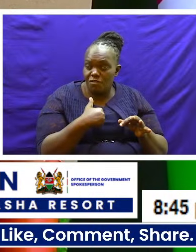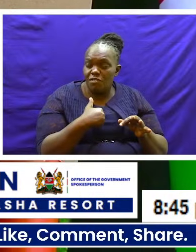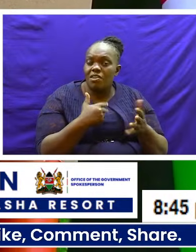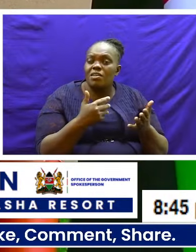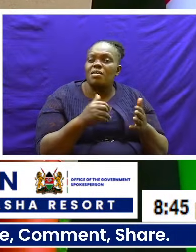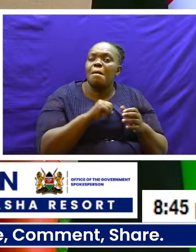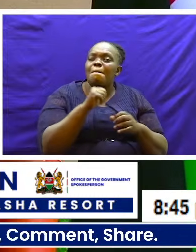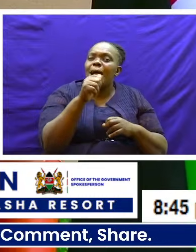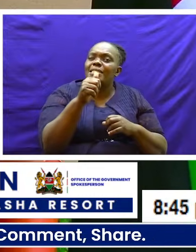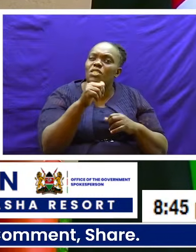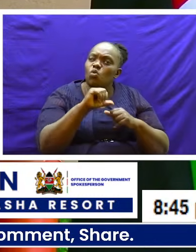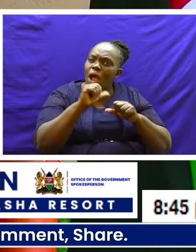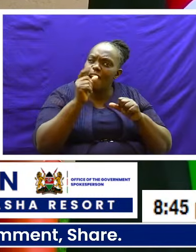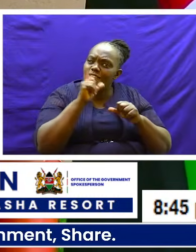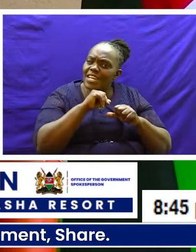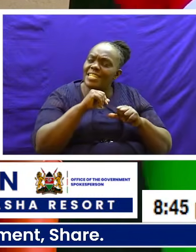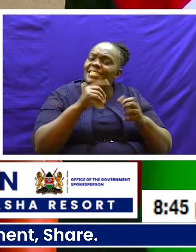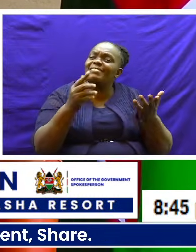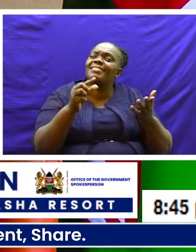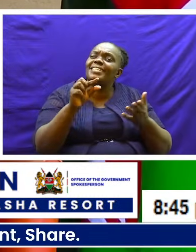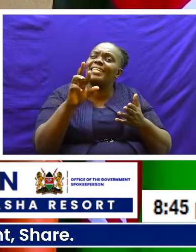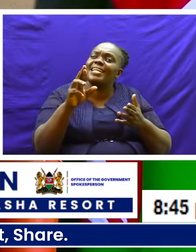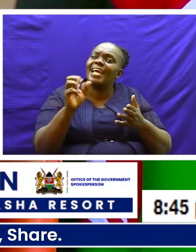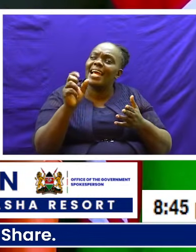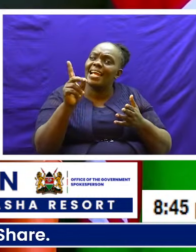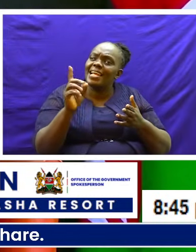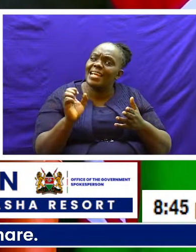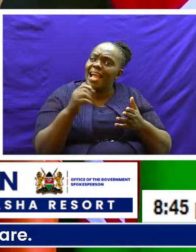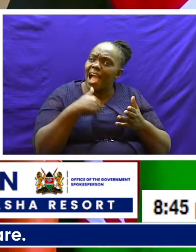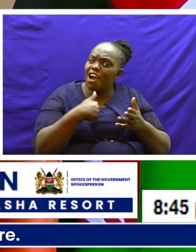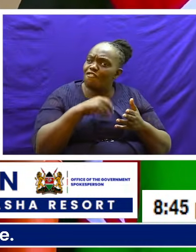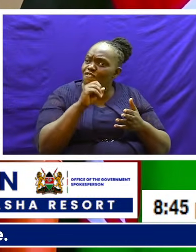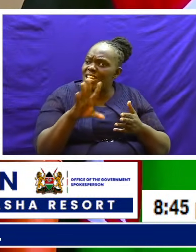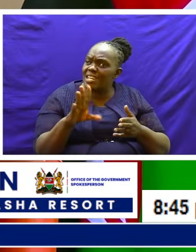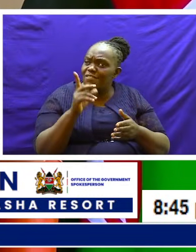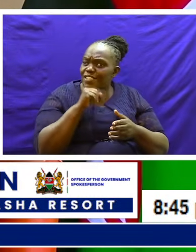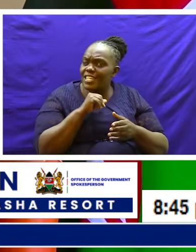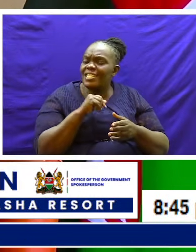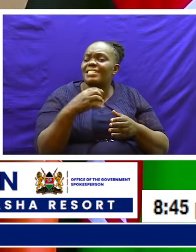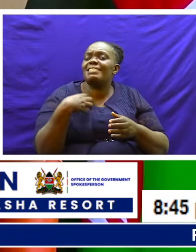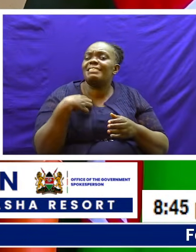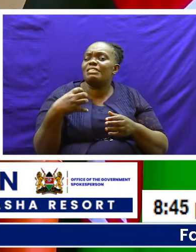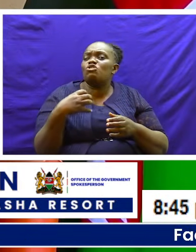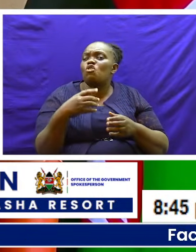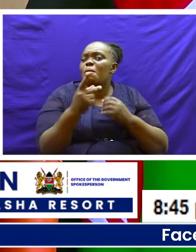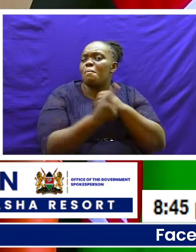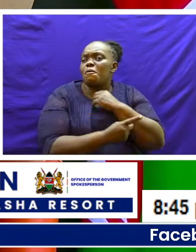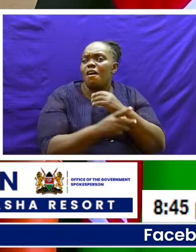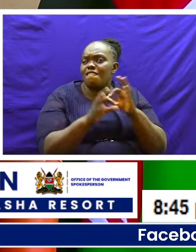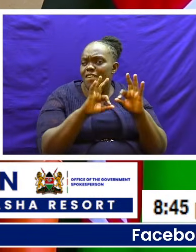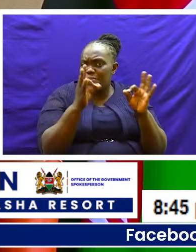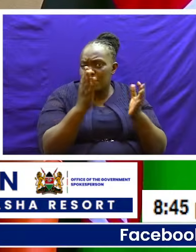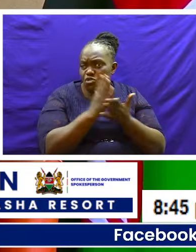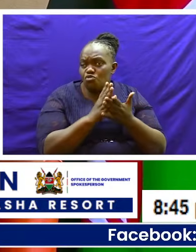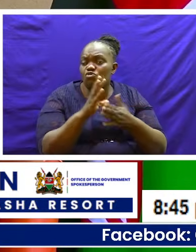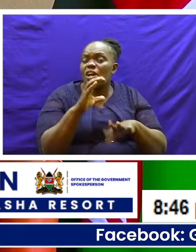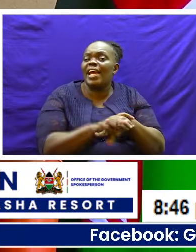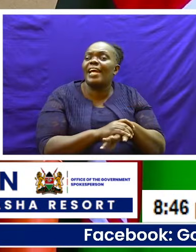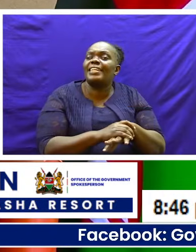passed, you have your grades, it doesn't matter whether you are from a rich or a poor family, you get